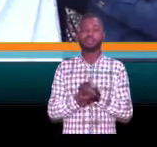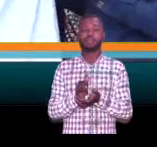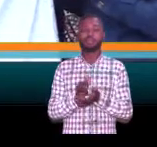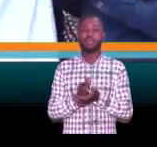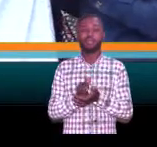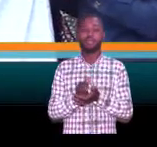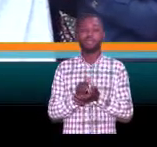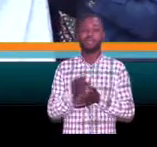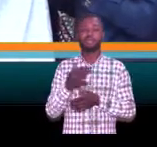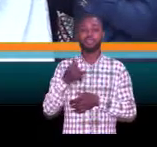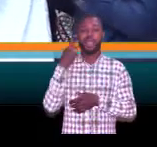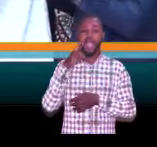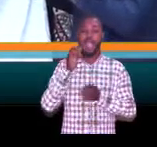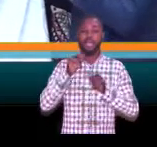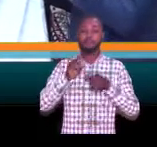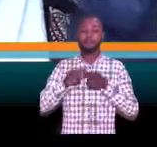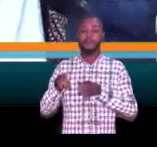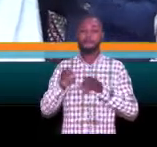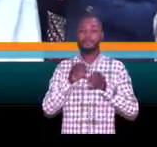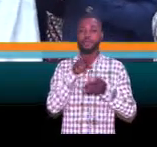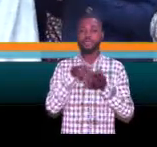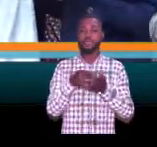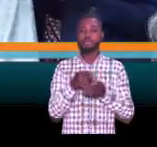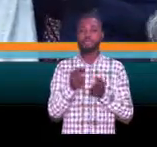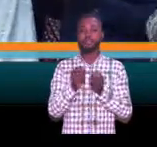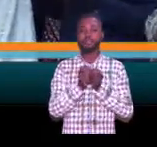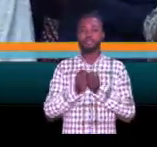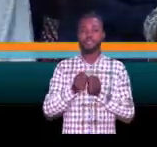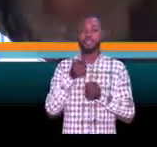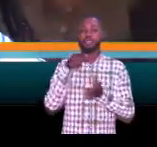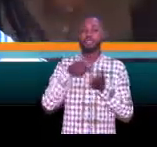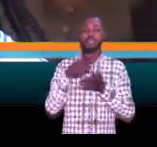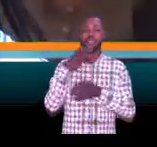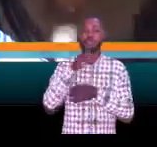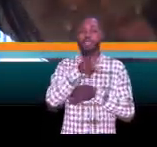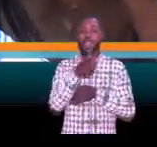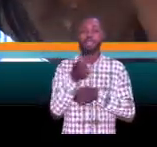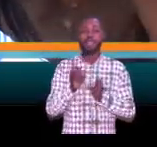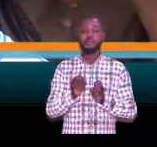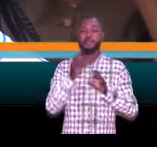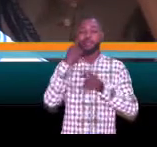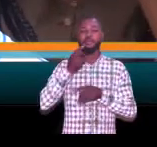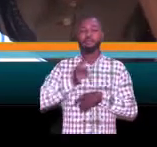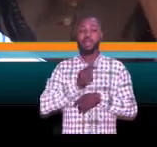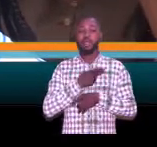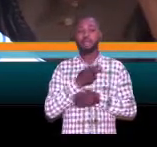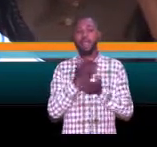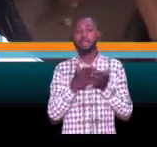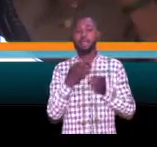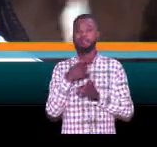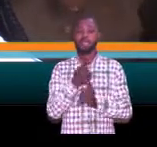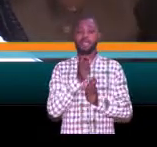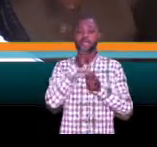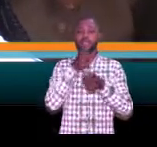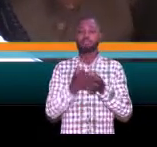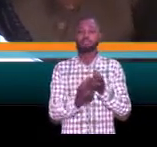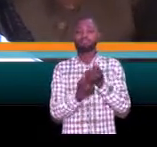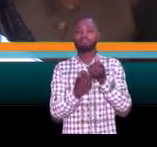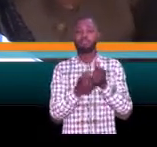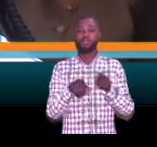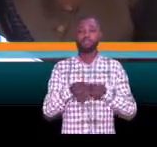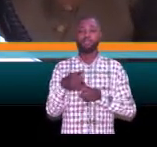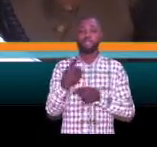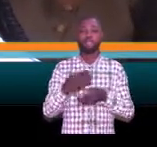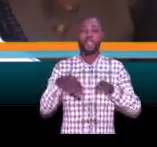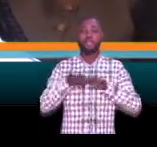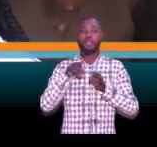that they've been able to put this together for them. This was another opportunity for us. Apart from doing the palliatives that were given